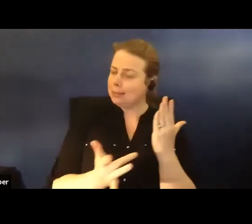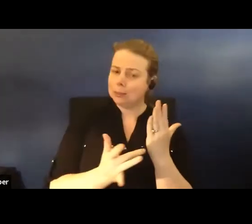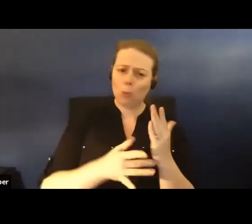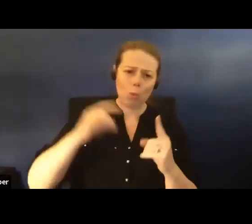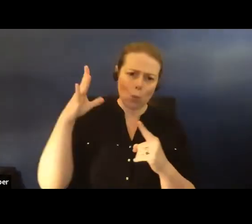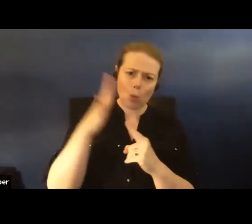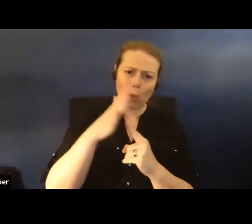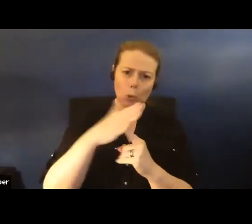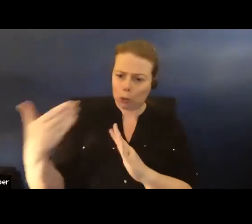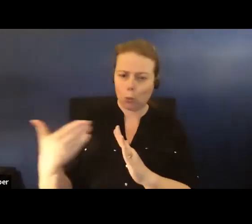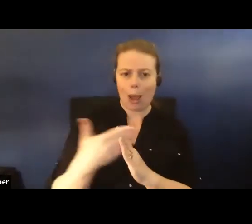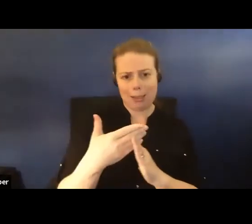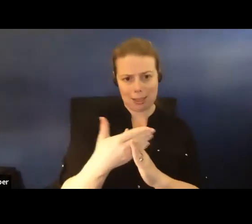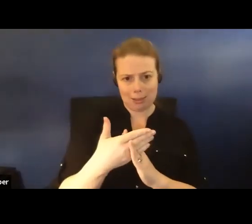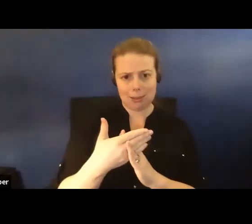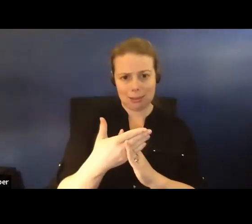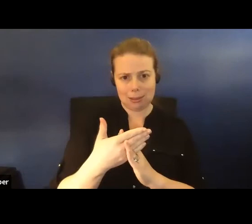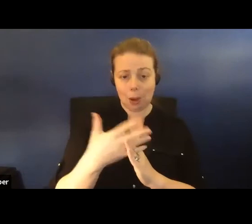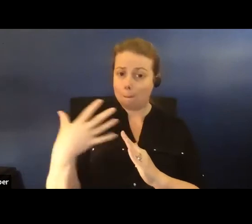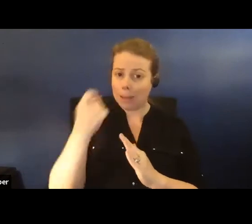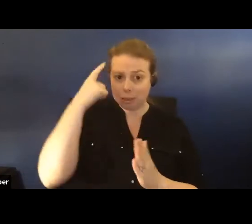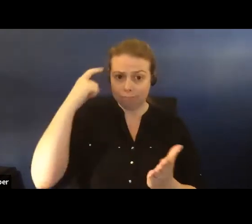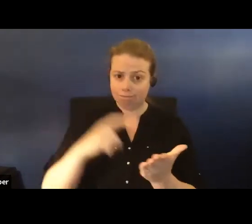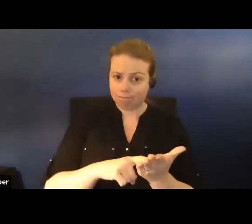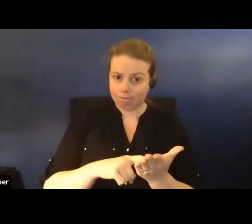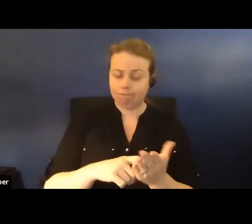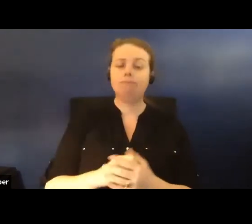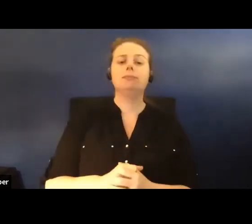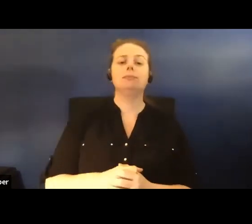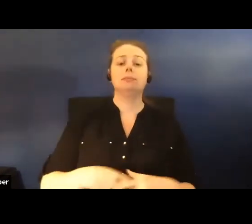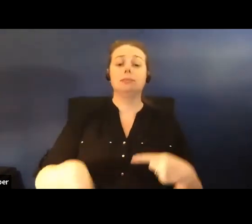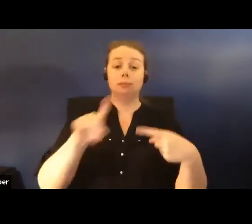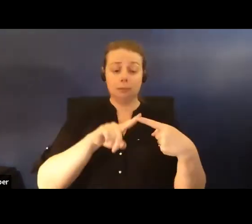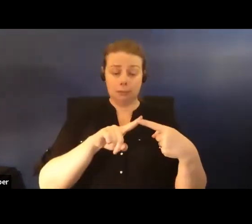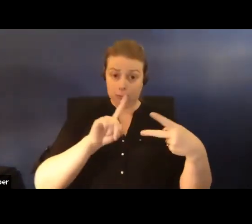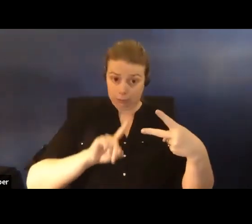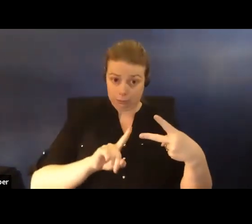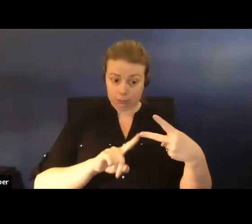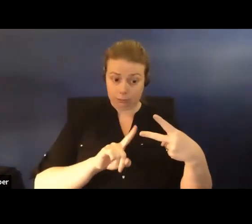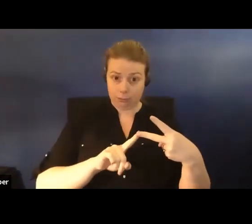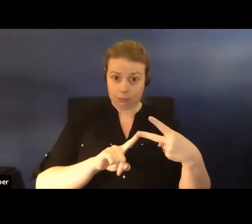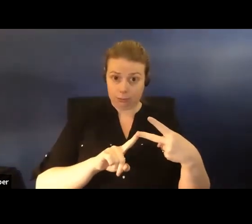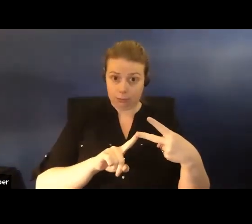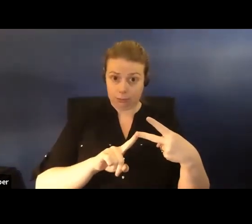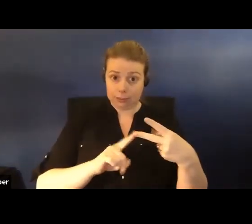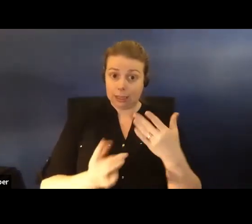access those things, and we need to recognise that. Secondly, technology unlocks